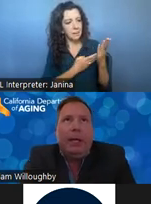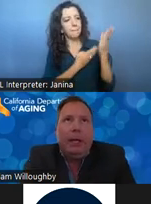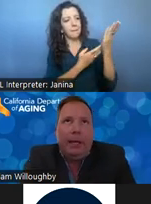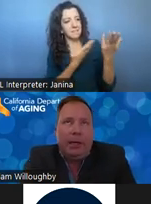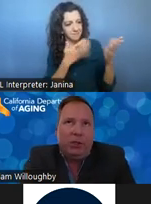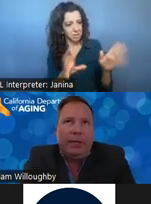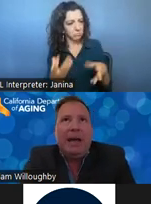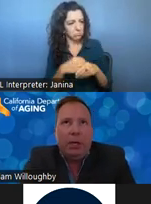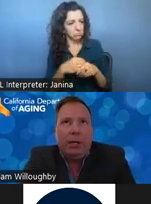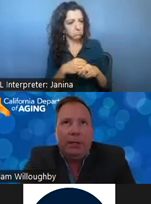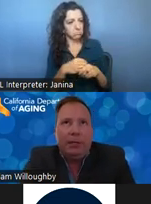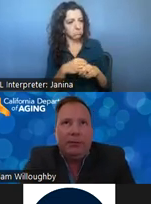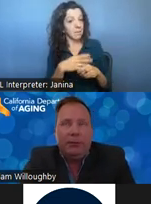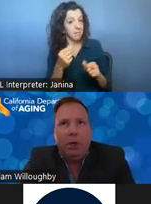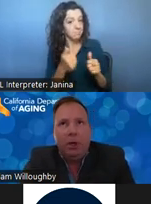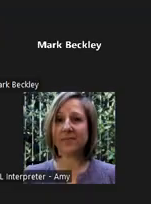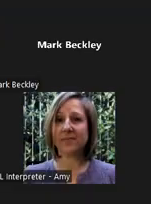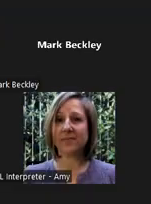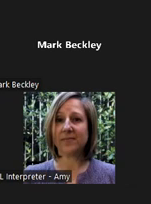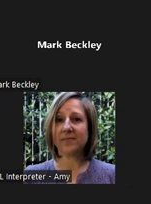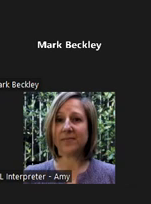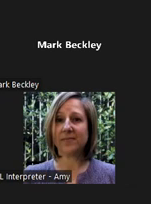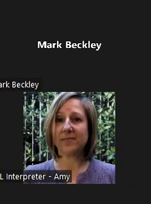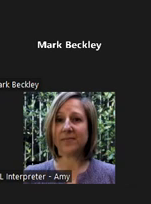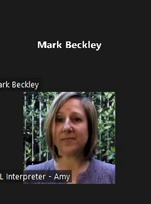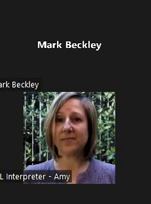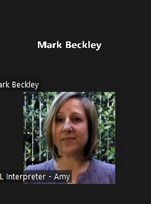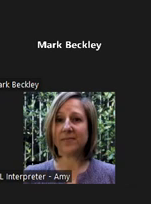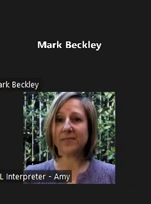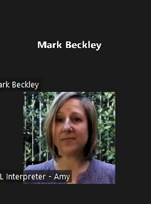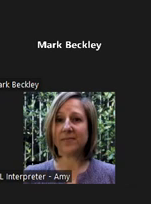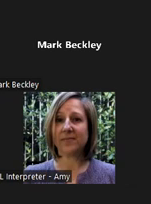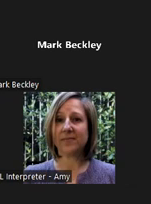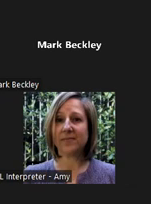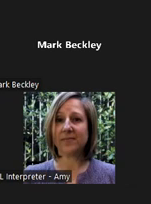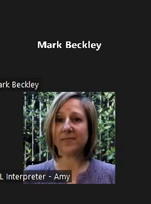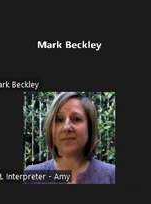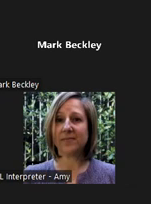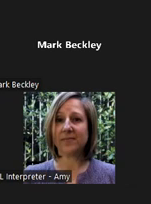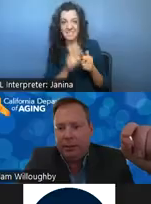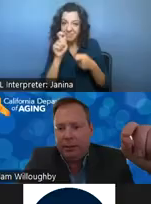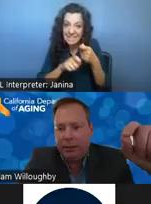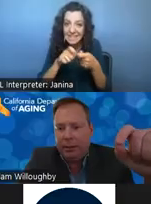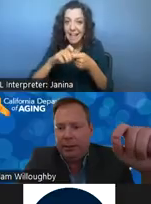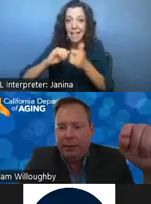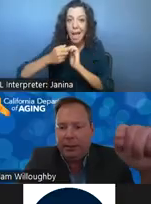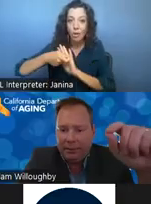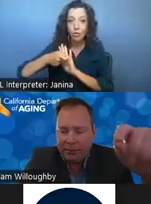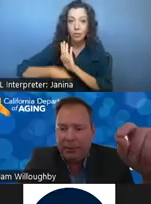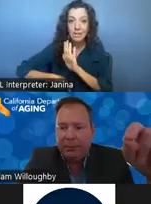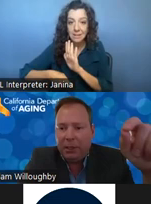and i should caveat that these go through the budget either verbatim uh as they are written uh uh